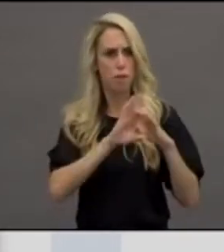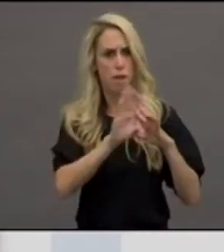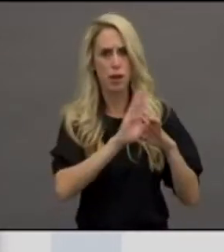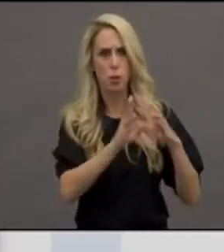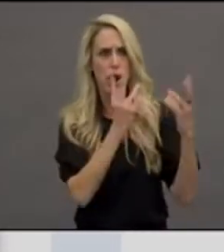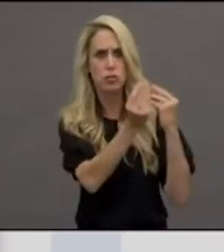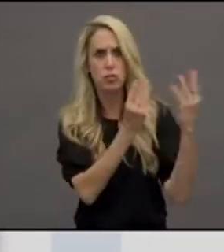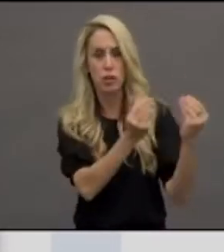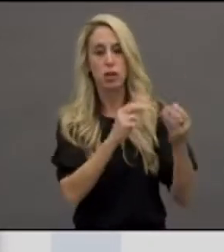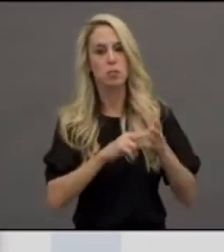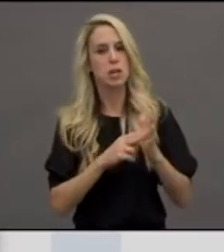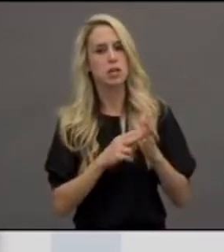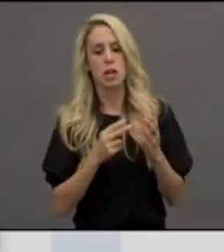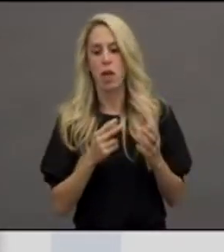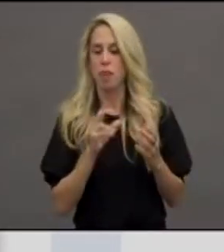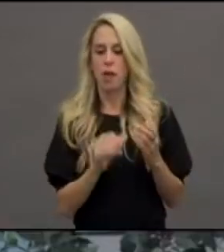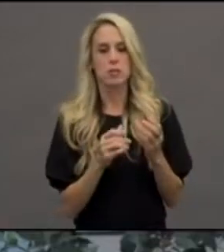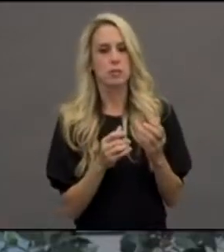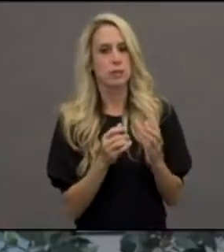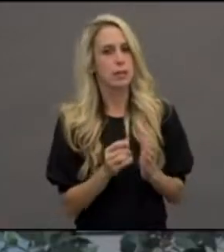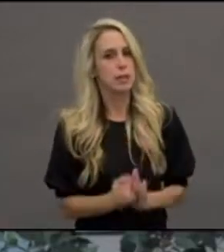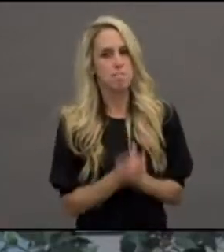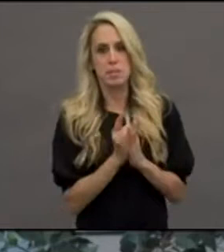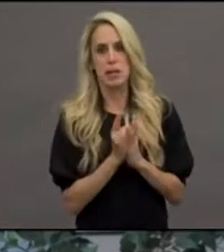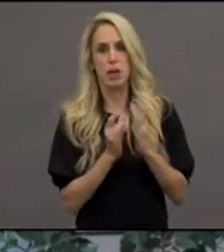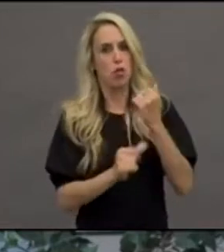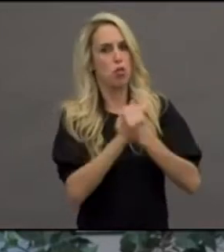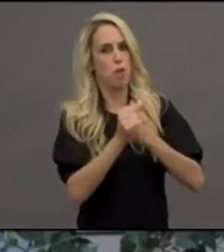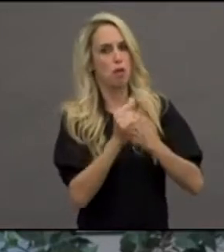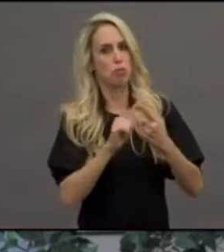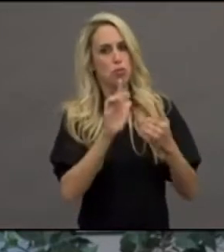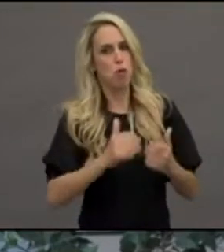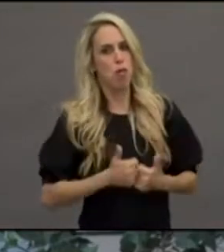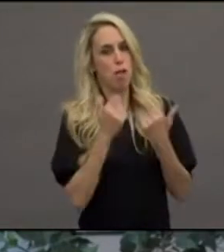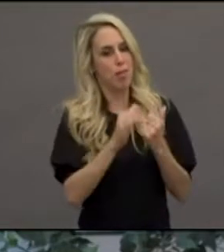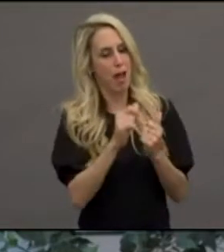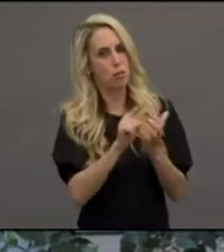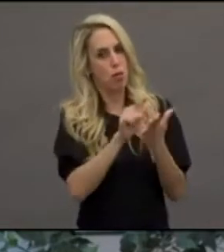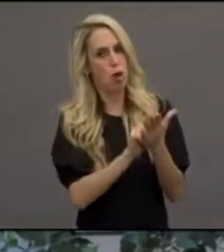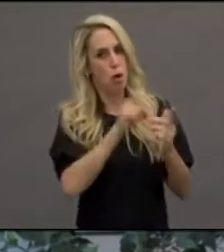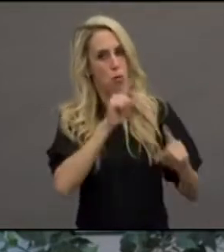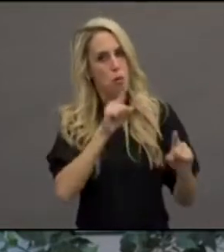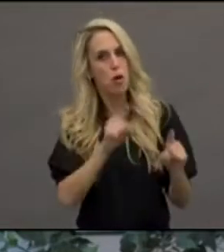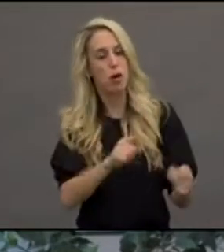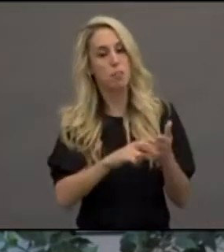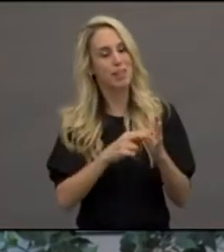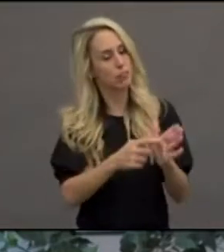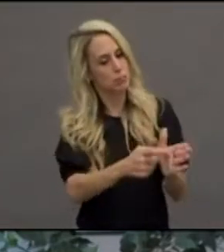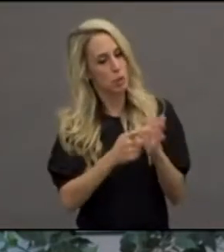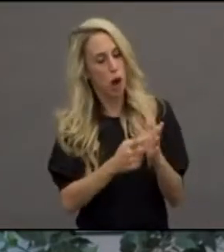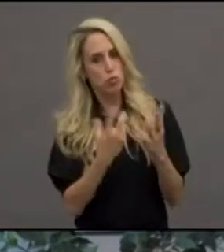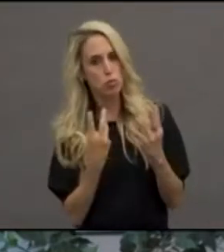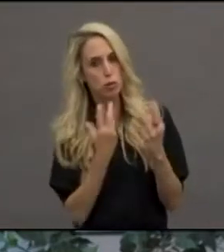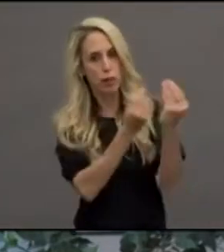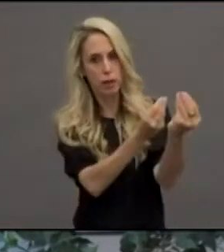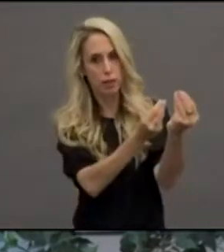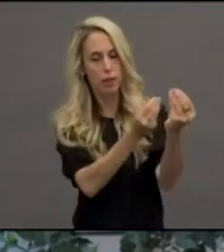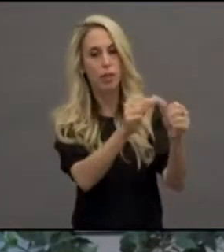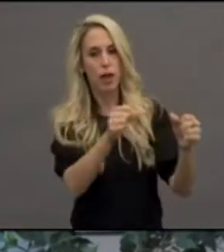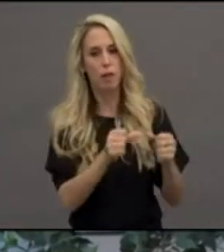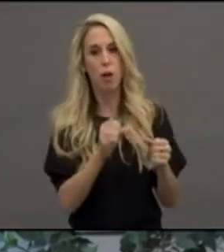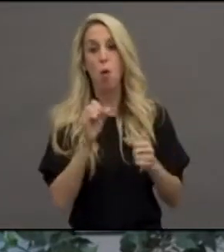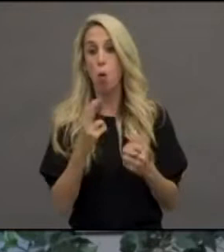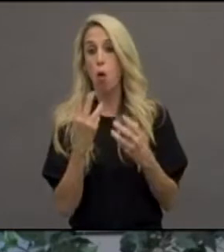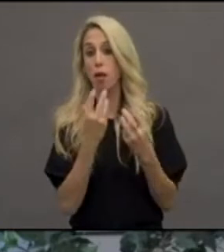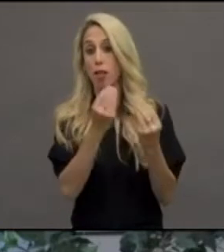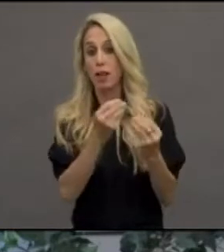is an immediate threat to your life. This is a lawful order, and you are required to leave the area or leave